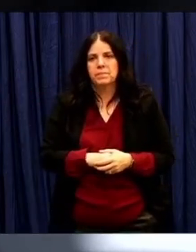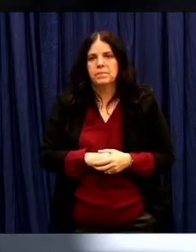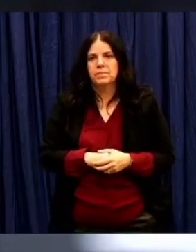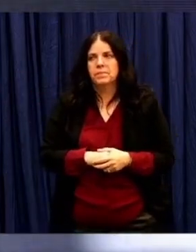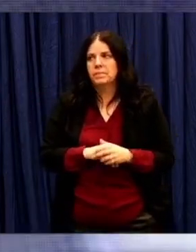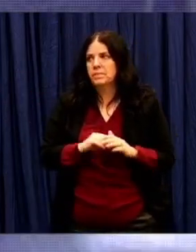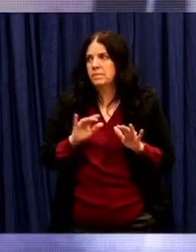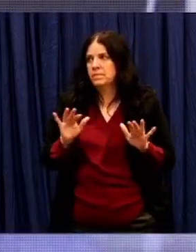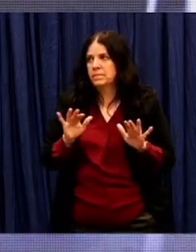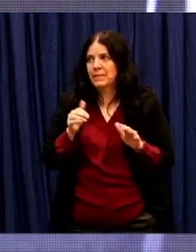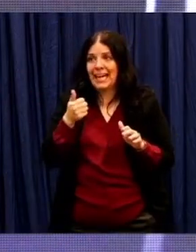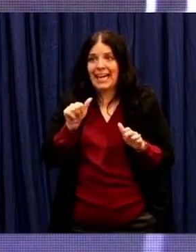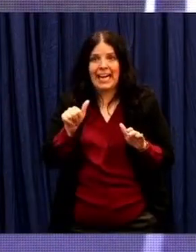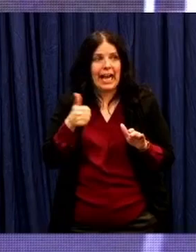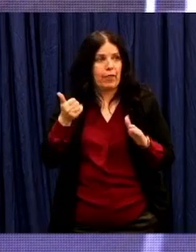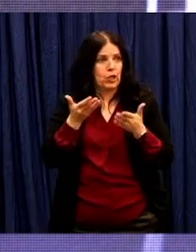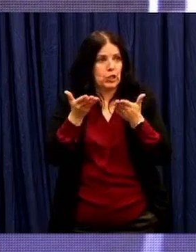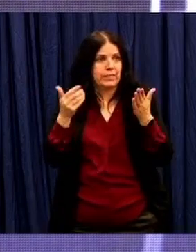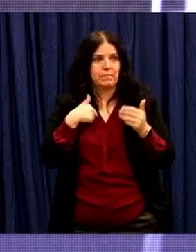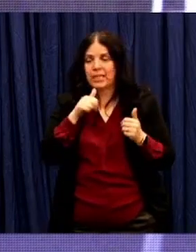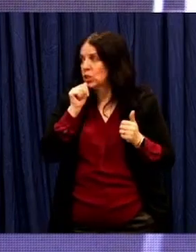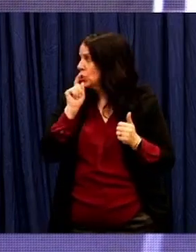I'm not sure if anyone else.